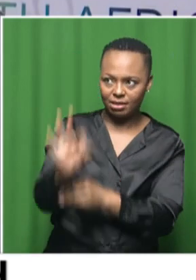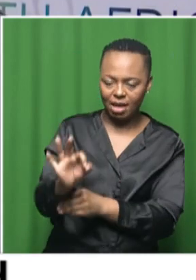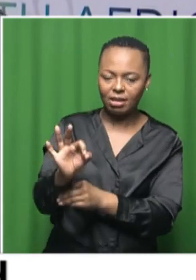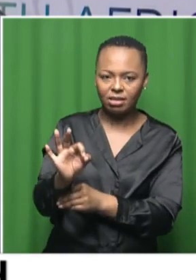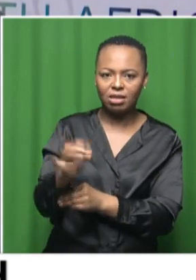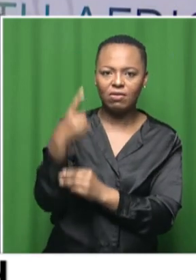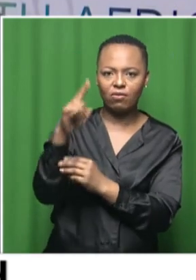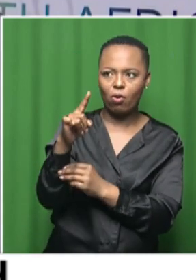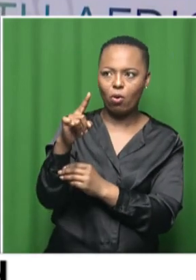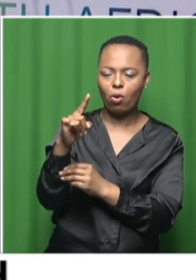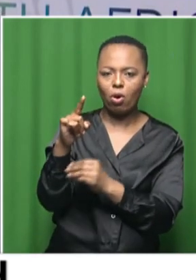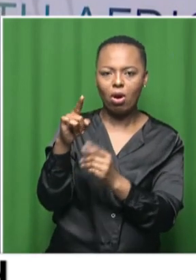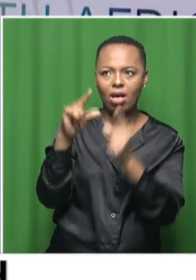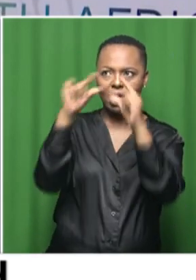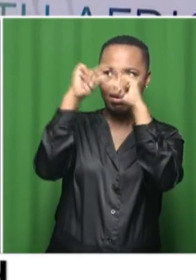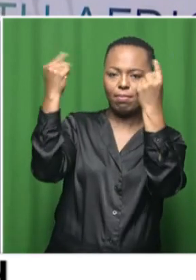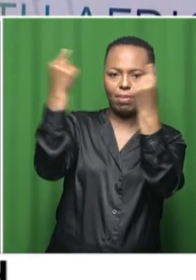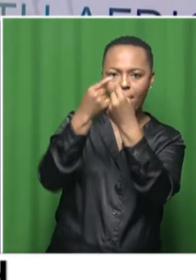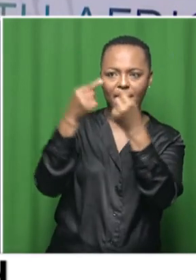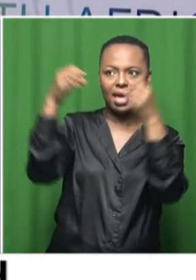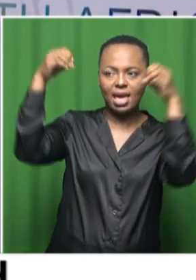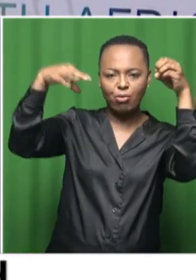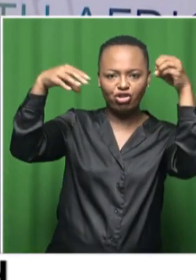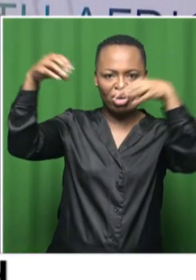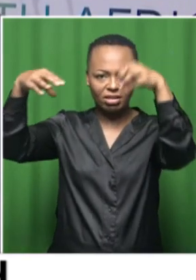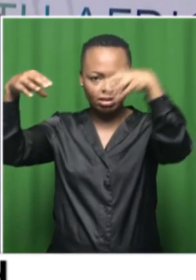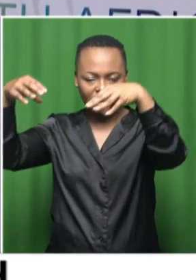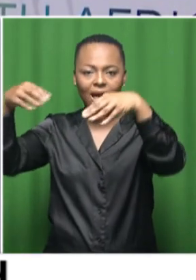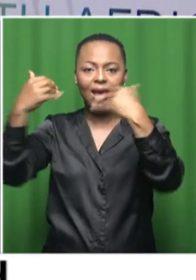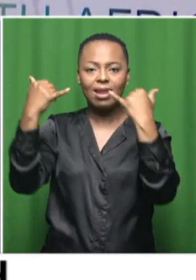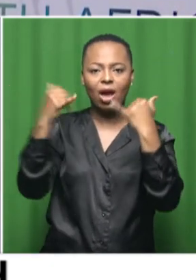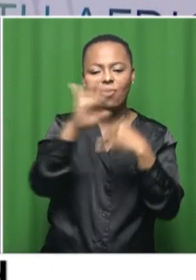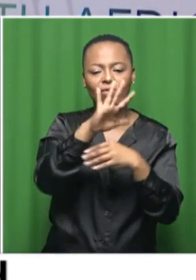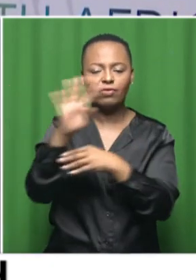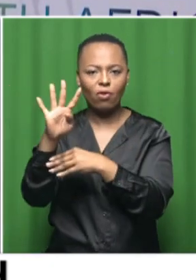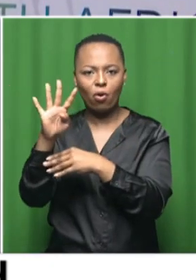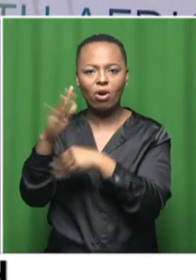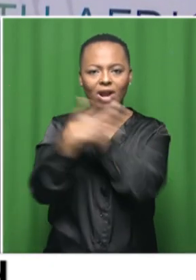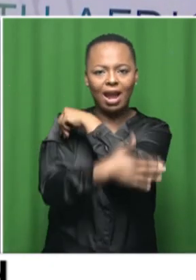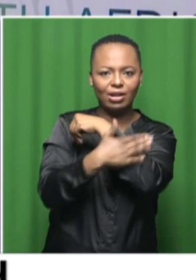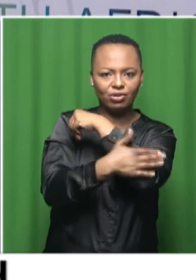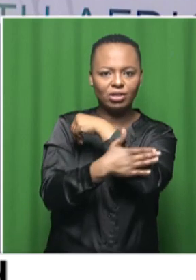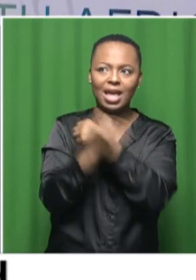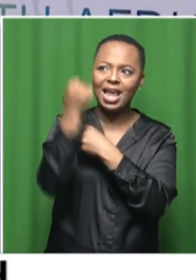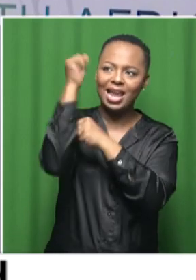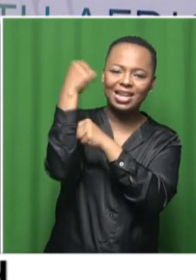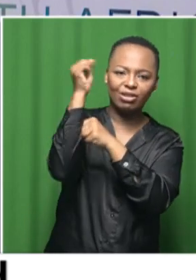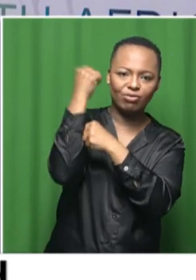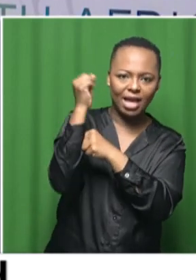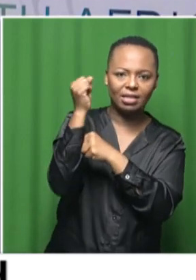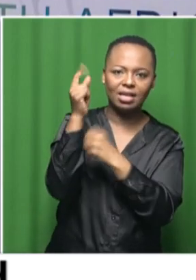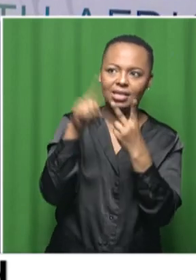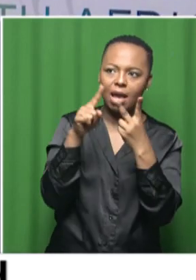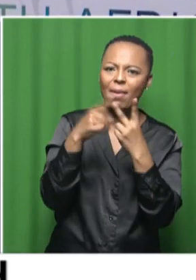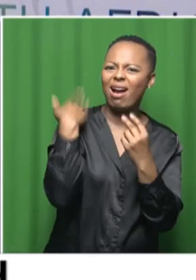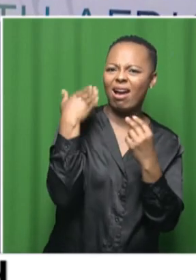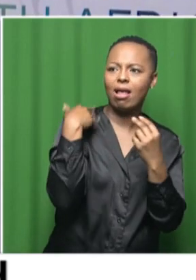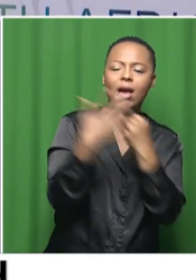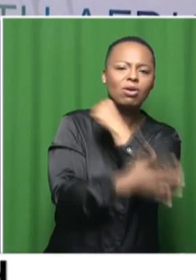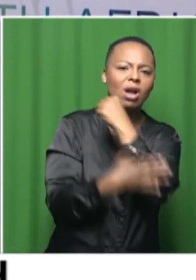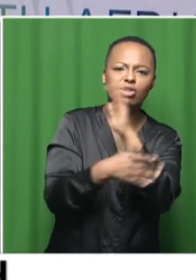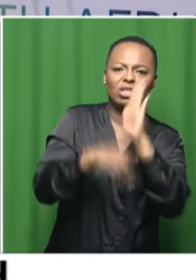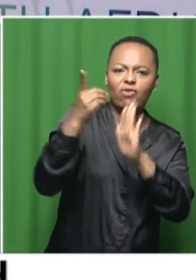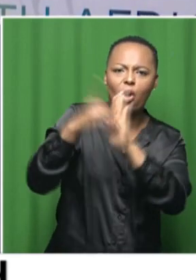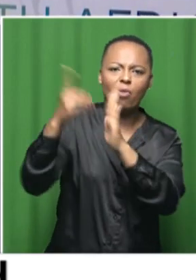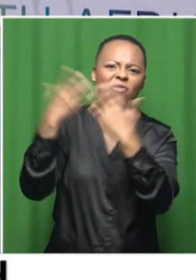emissions in the globe. And these 64 countries are in the industrialized and developed north. And they have made a